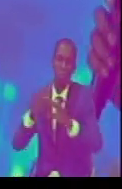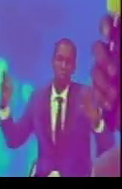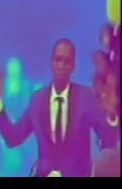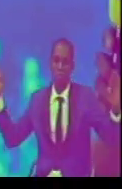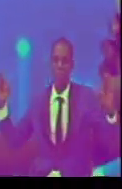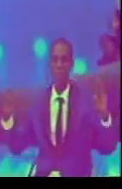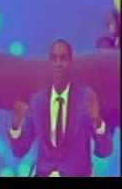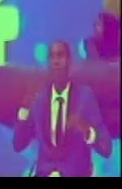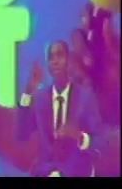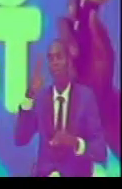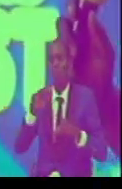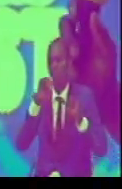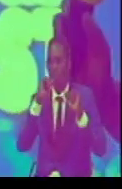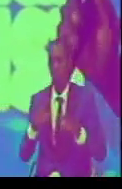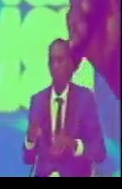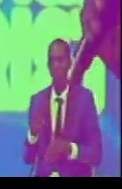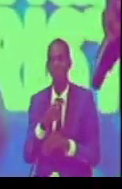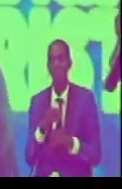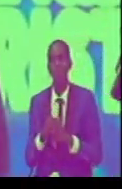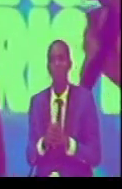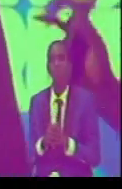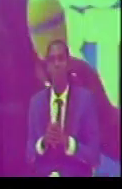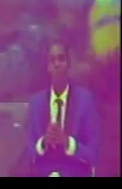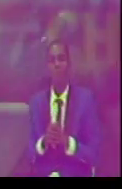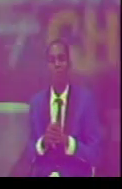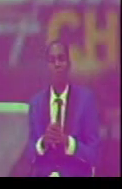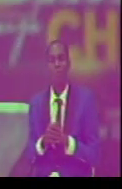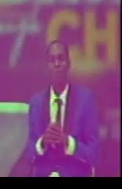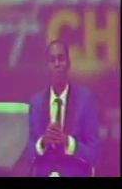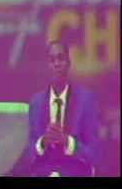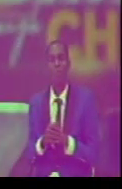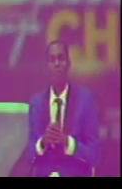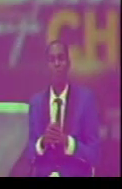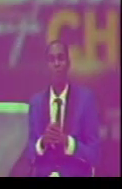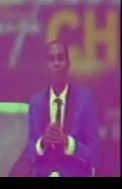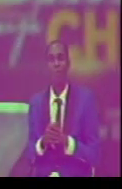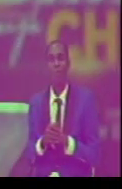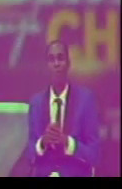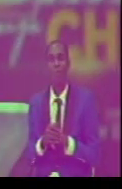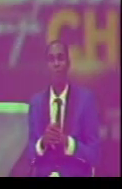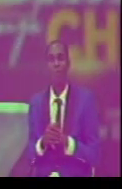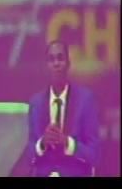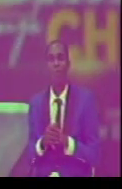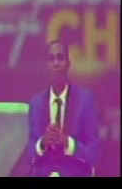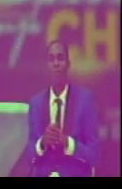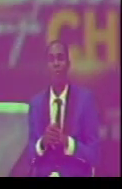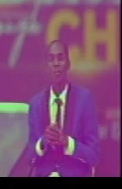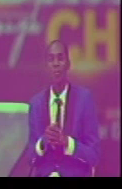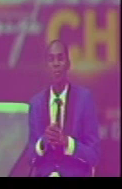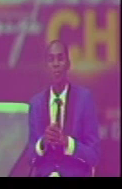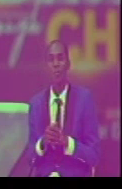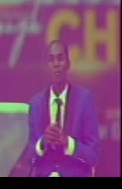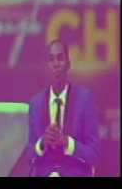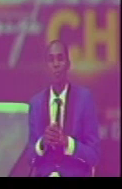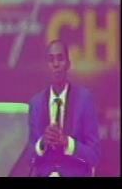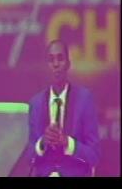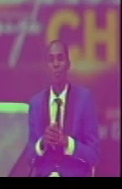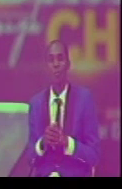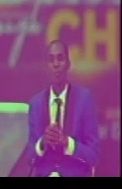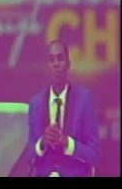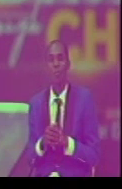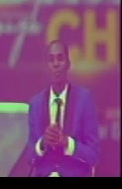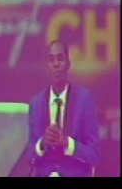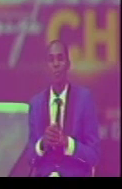Lord. Free! Amen. God bless you. Can we listen to those from